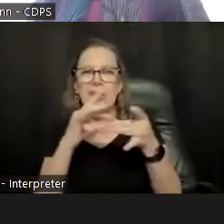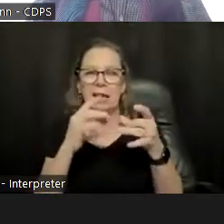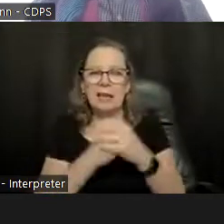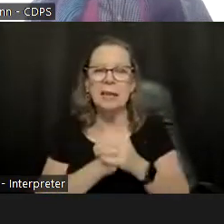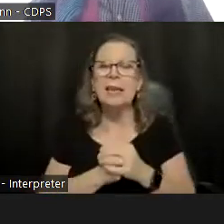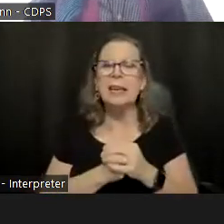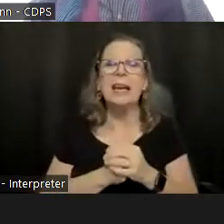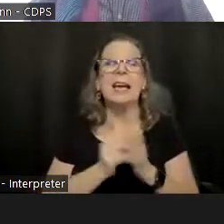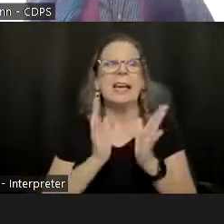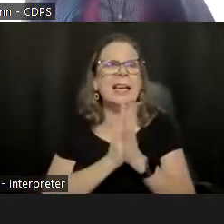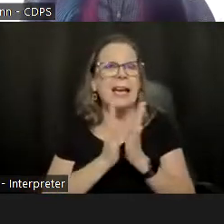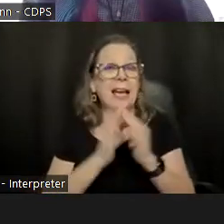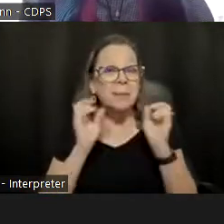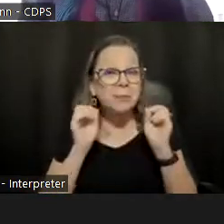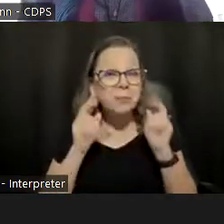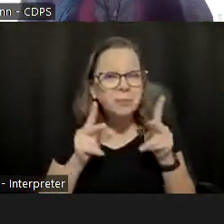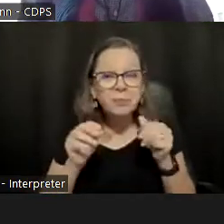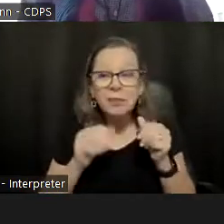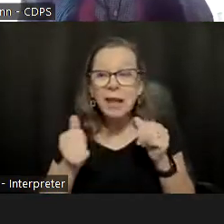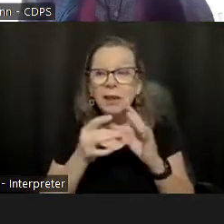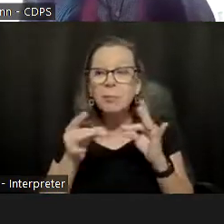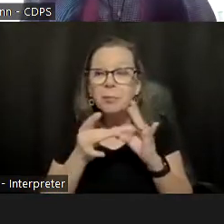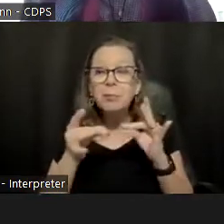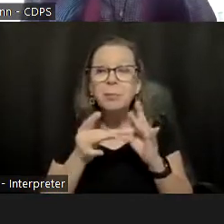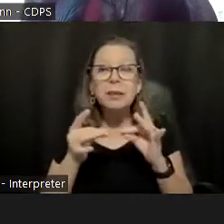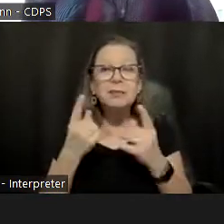Yay. All right. Any comments, questions?